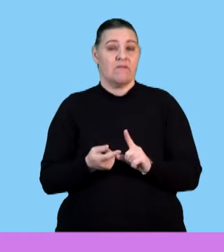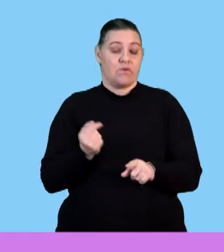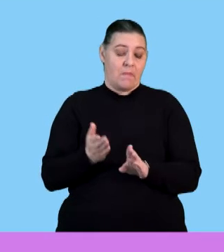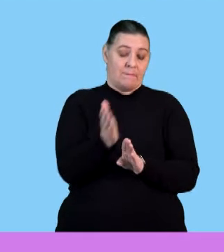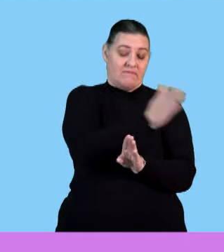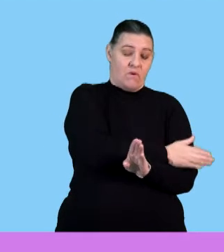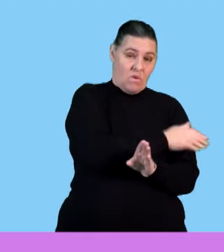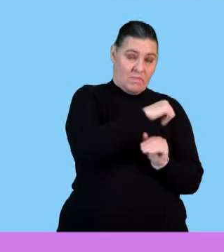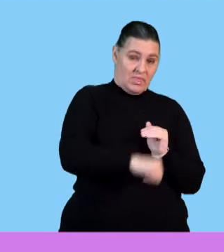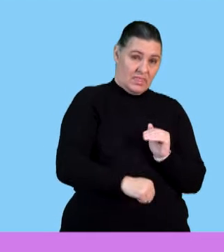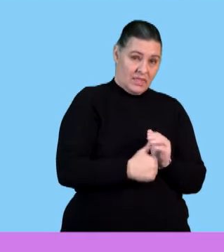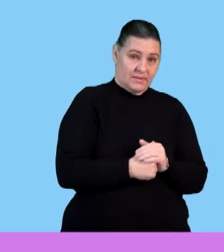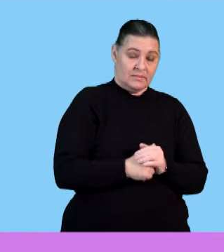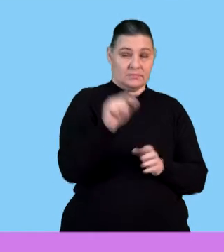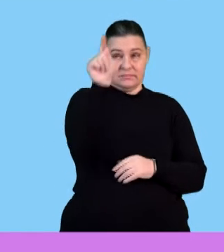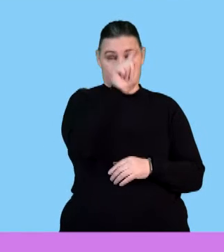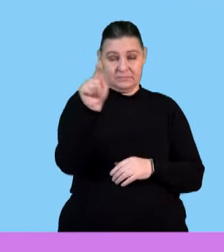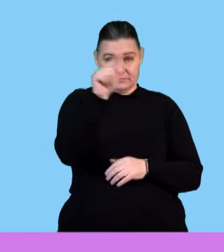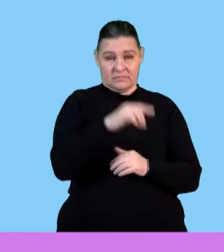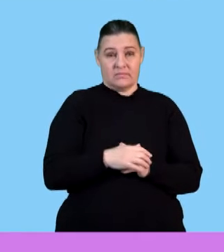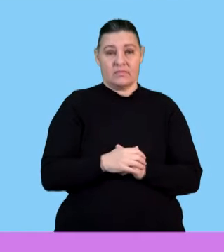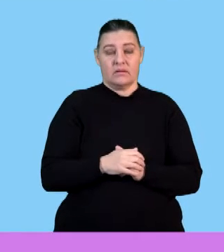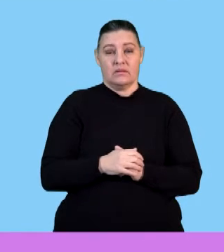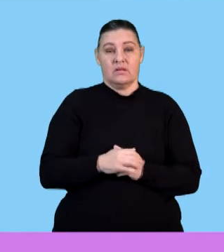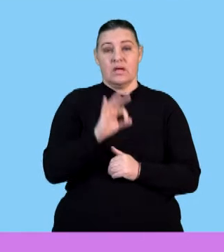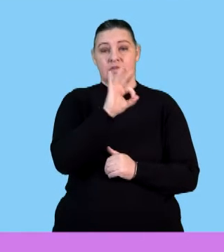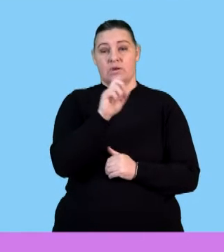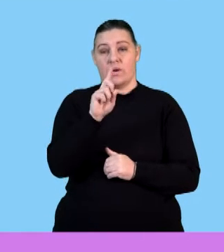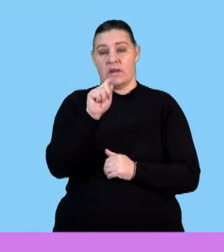from the previous time here,